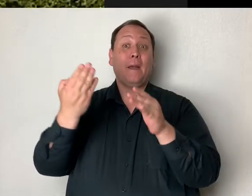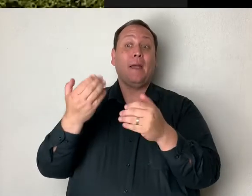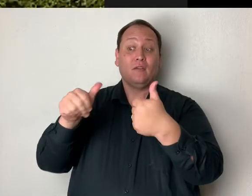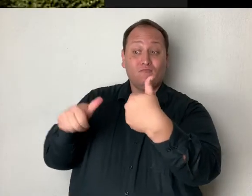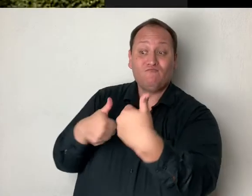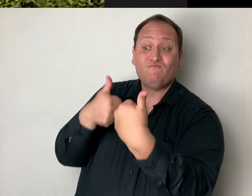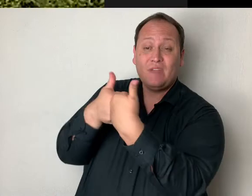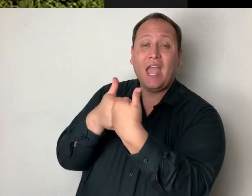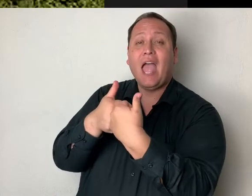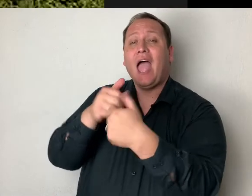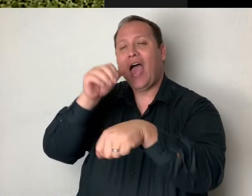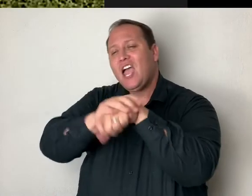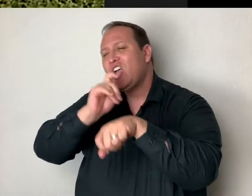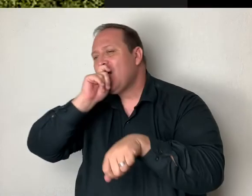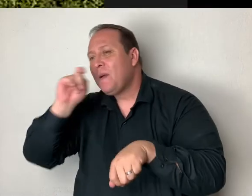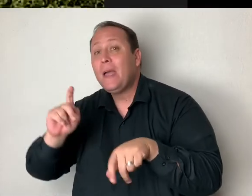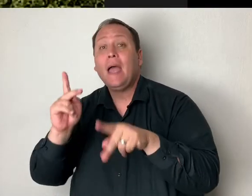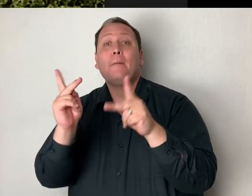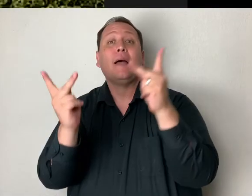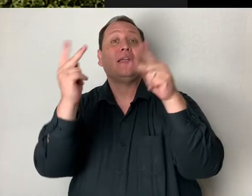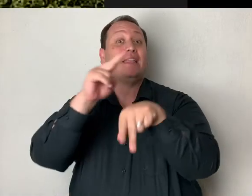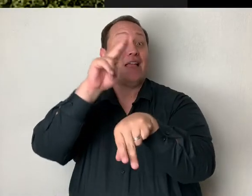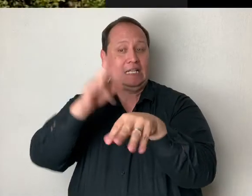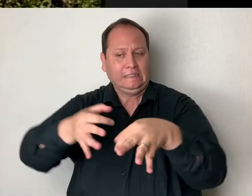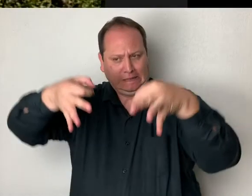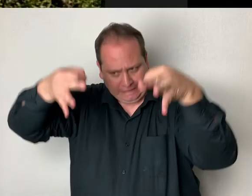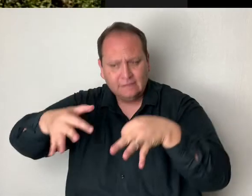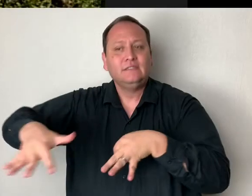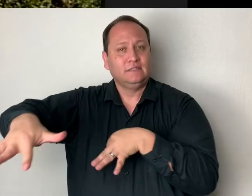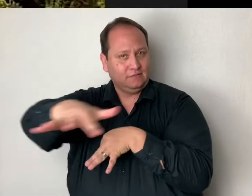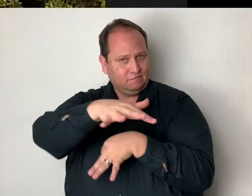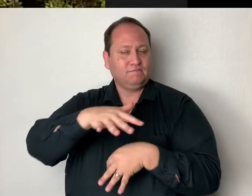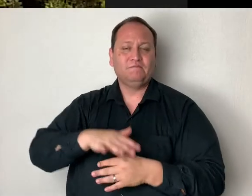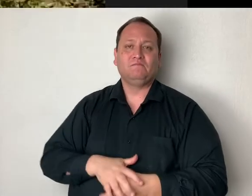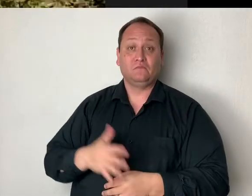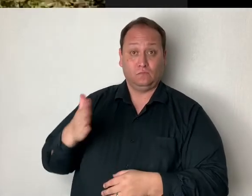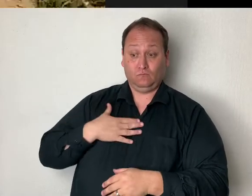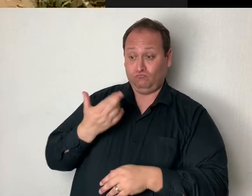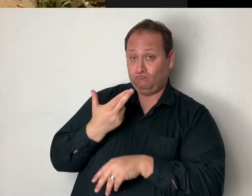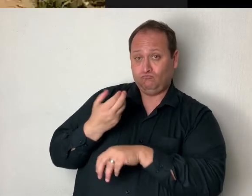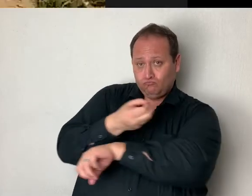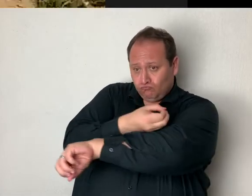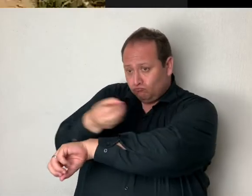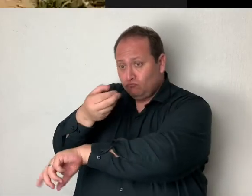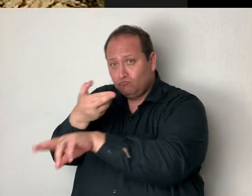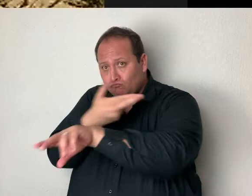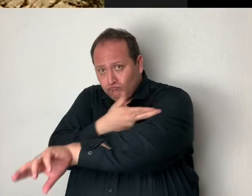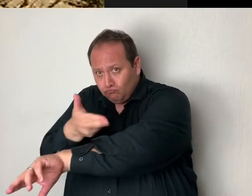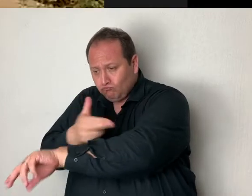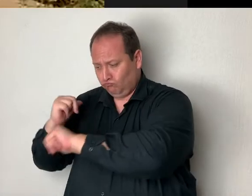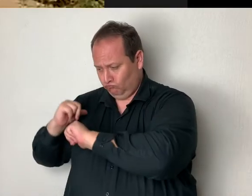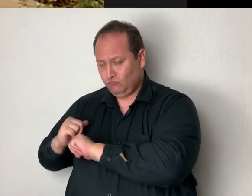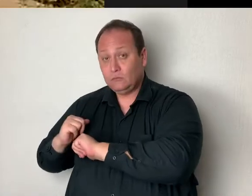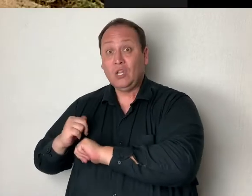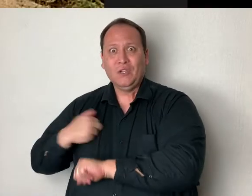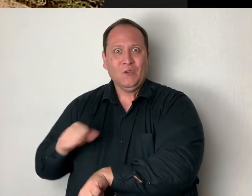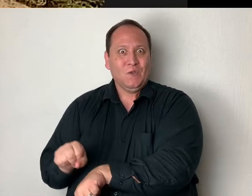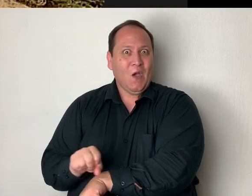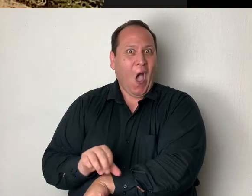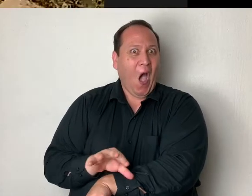y Plantas Nativas, y quiero decir que estoy muy emocionado sobre esta idea de expander